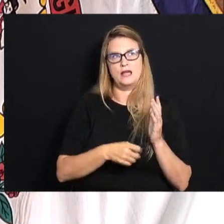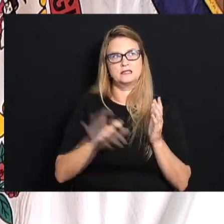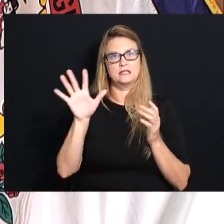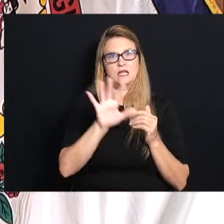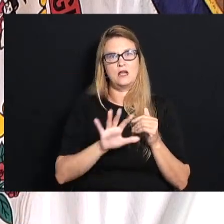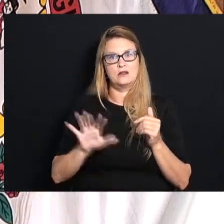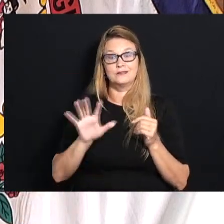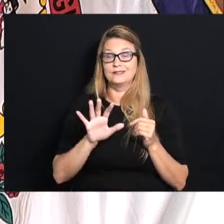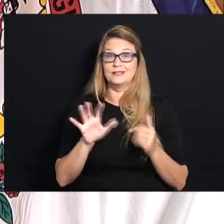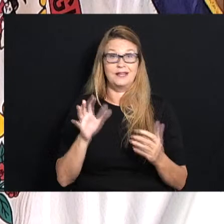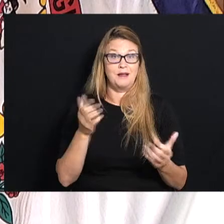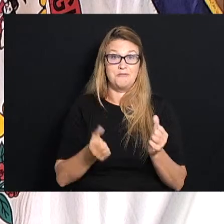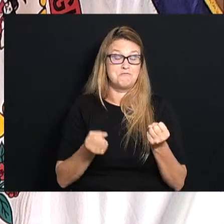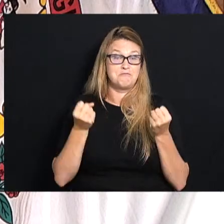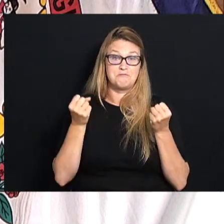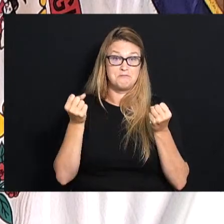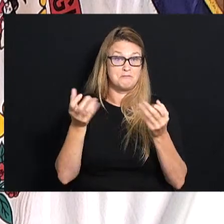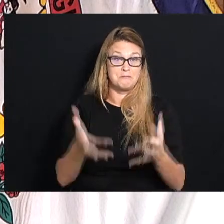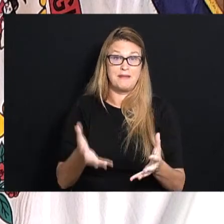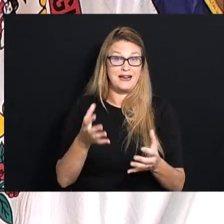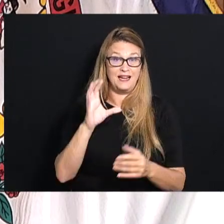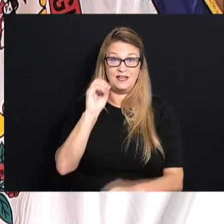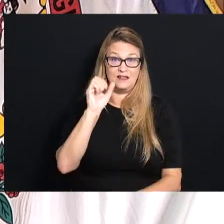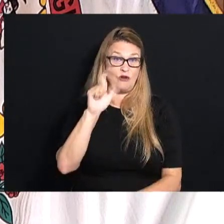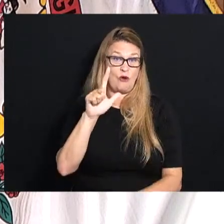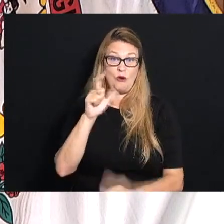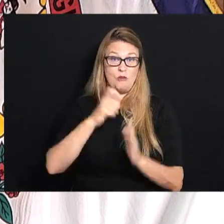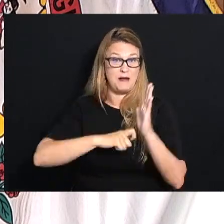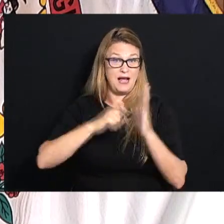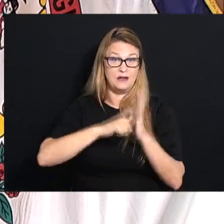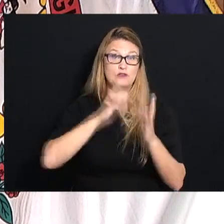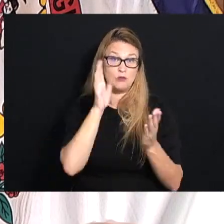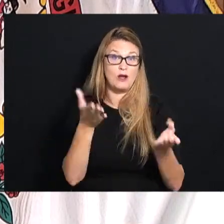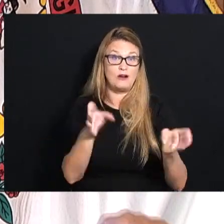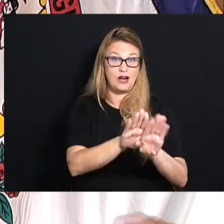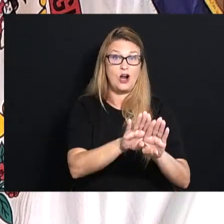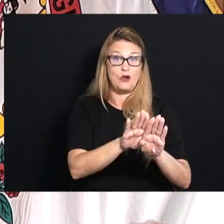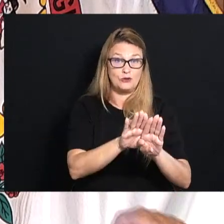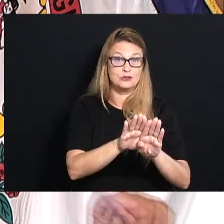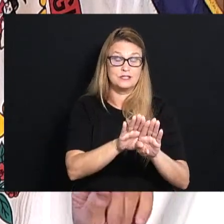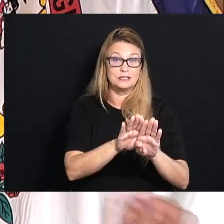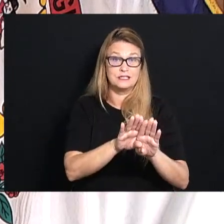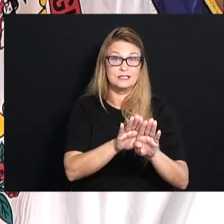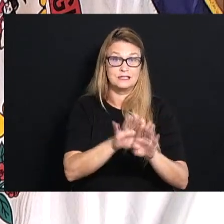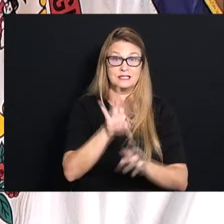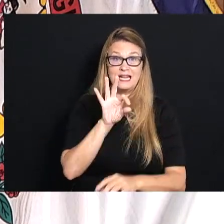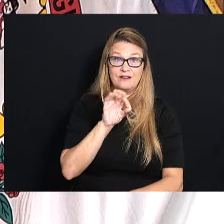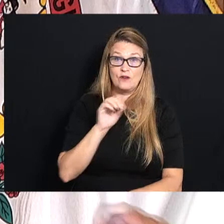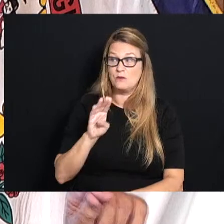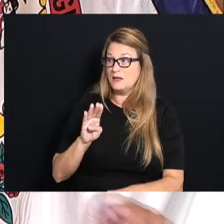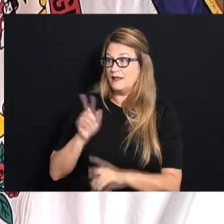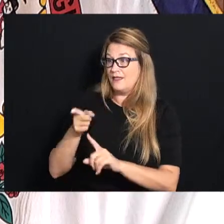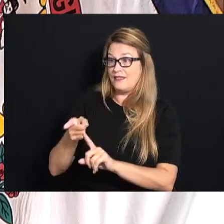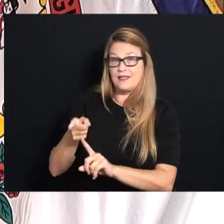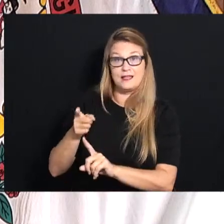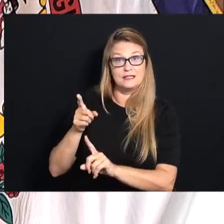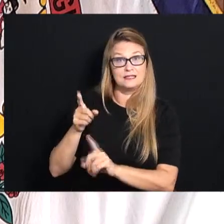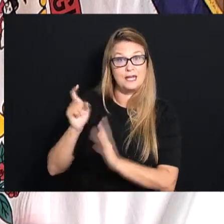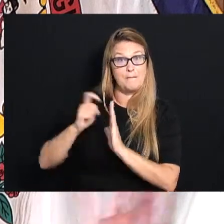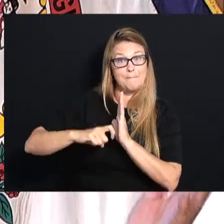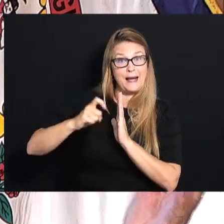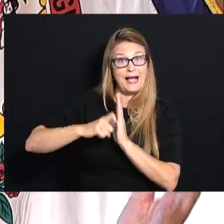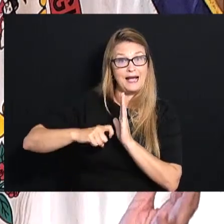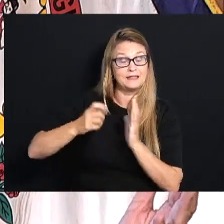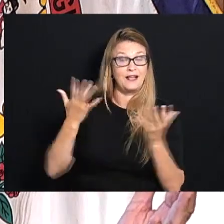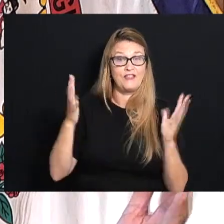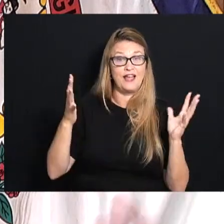many metallurgical coal mines will close, because the price FOB the mine in the rail car, and that's